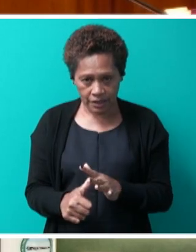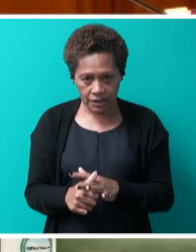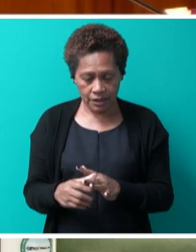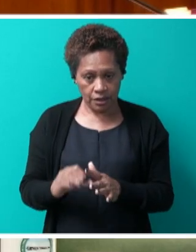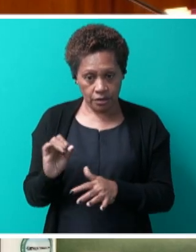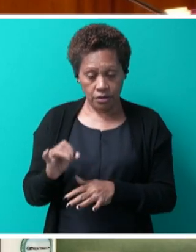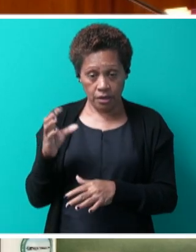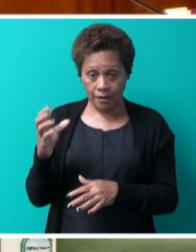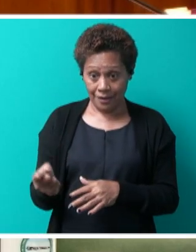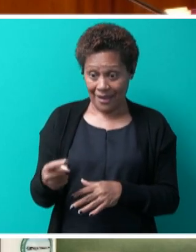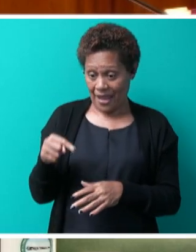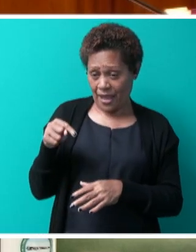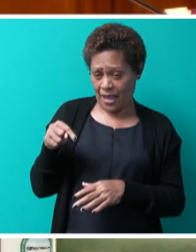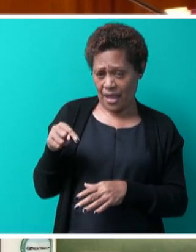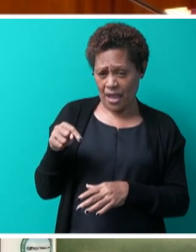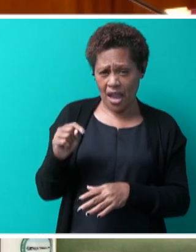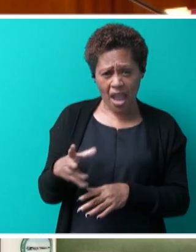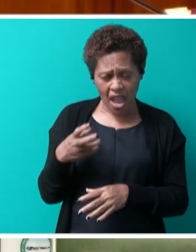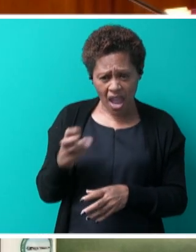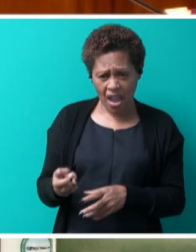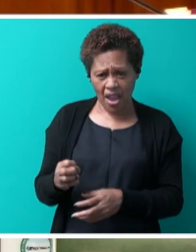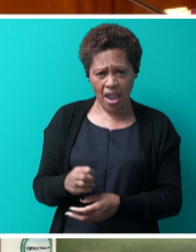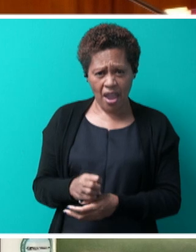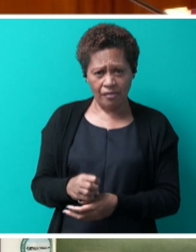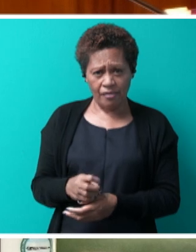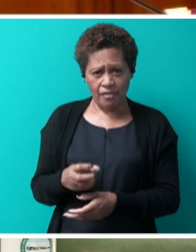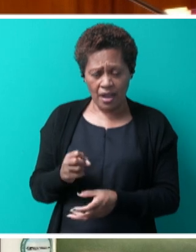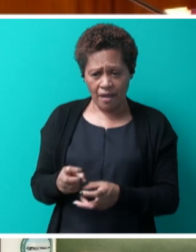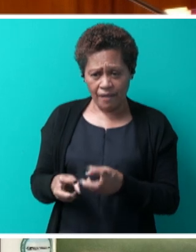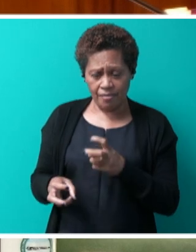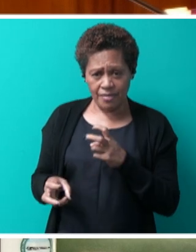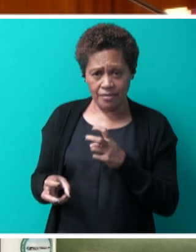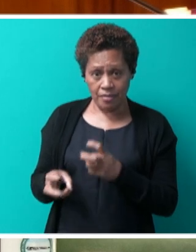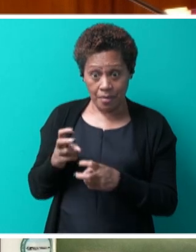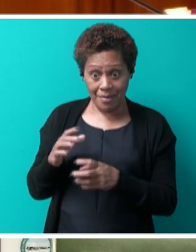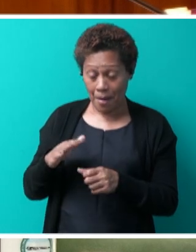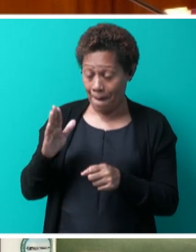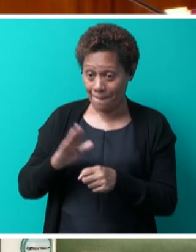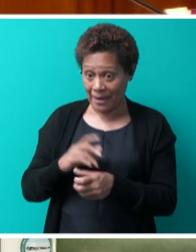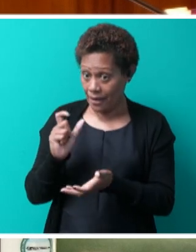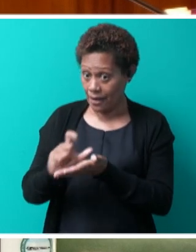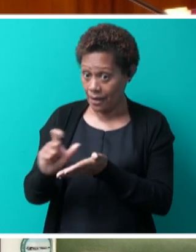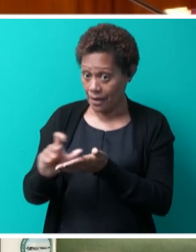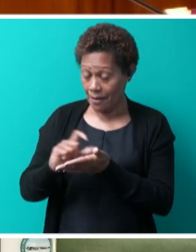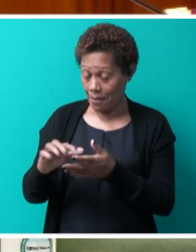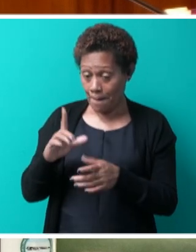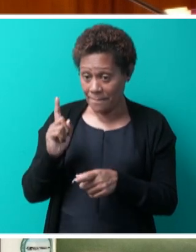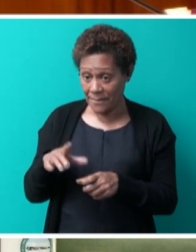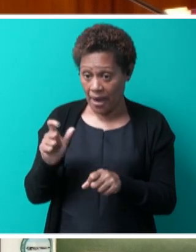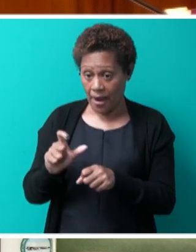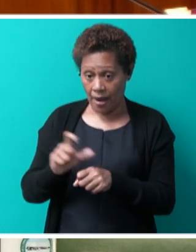frankly frustrating. It is clear that many people, particularly in urban areas,